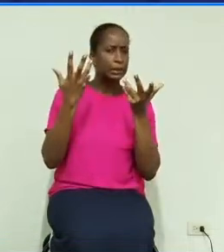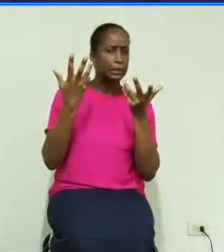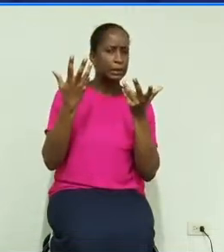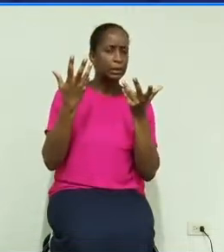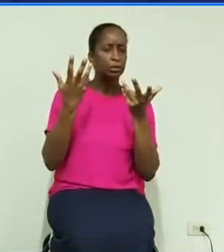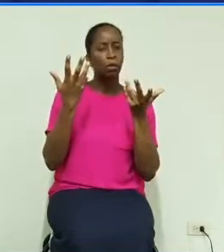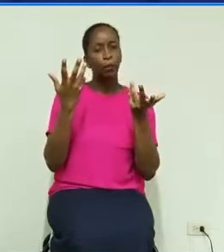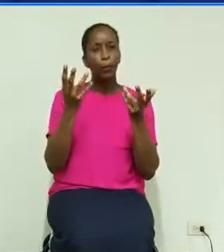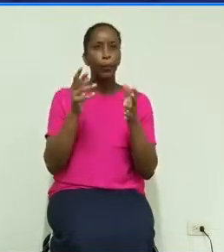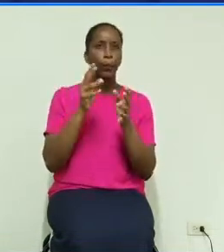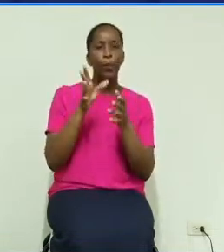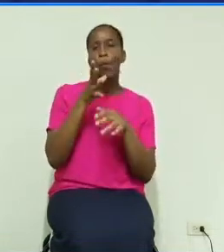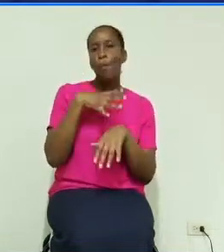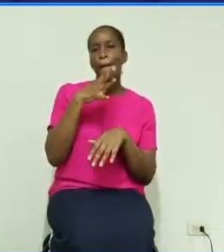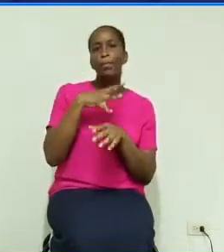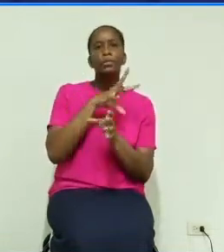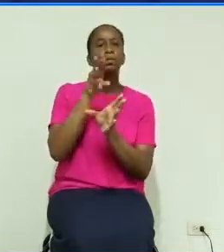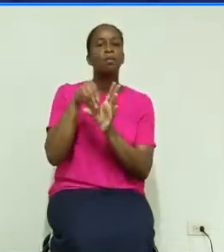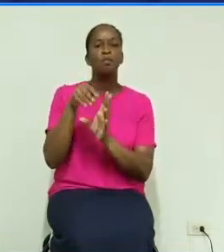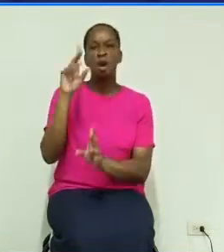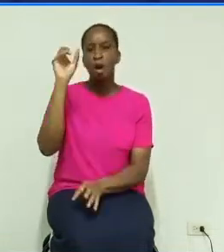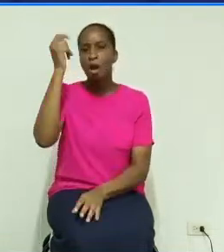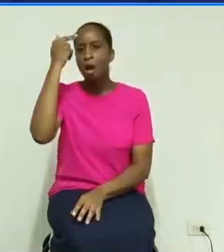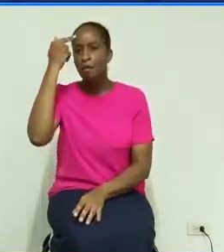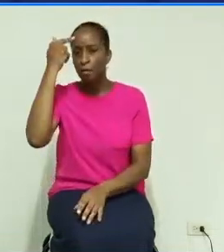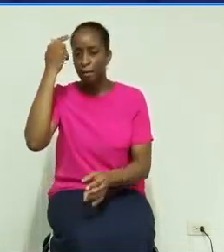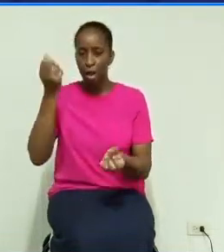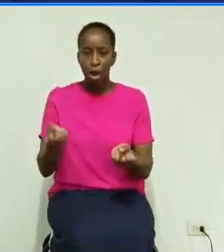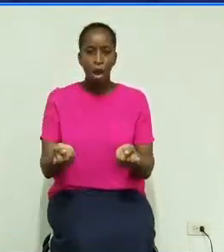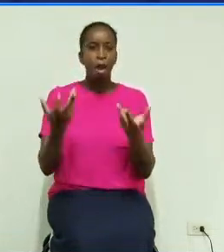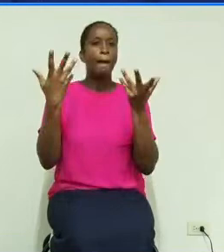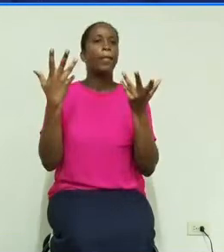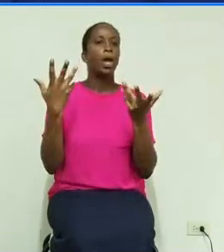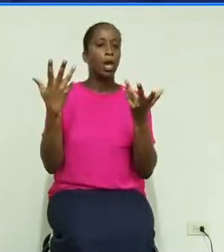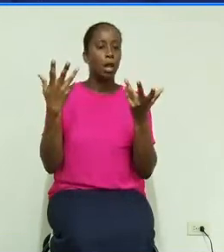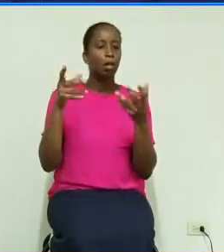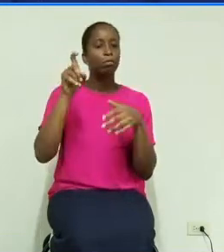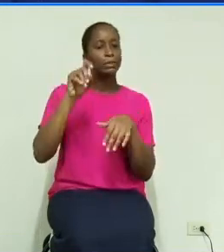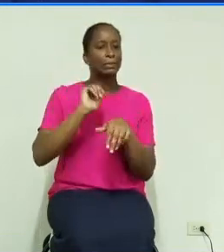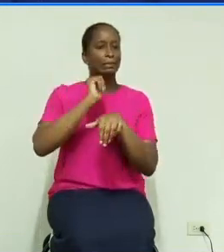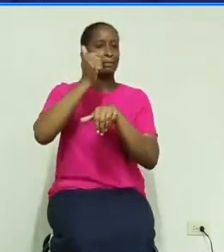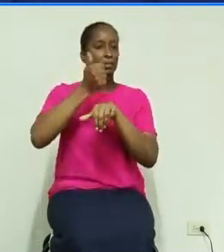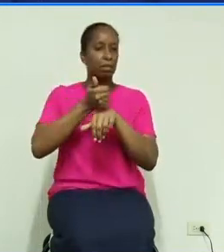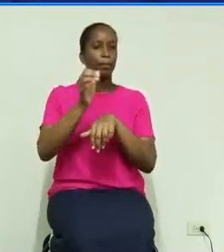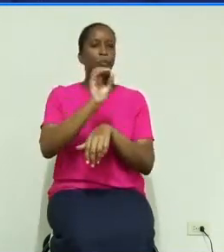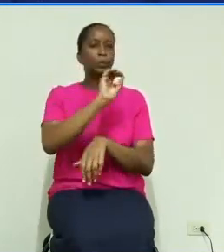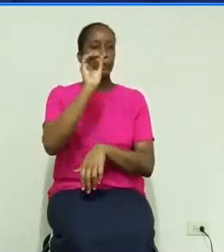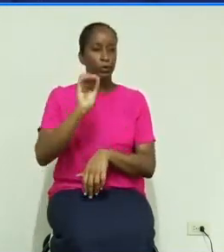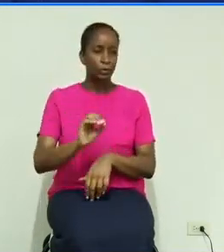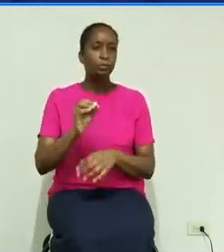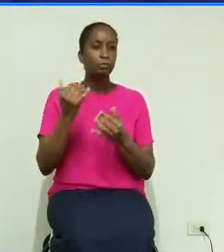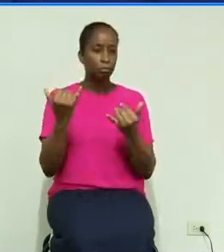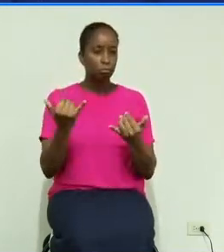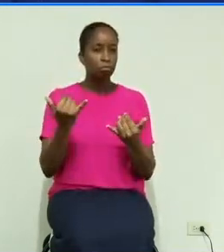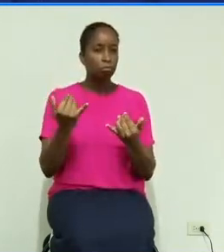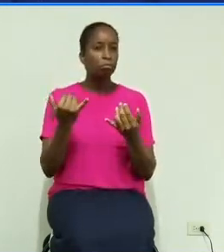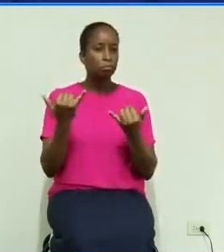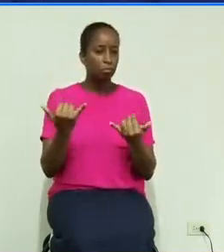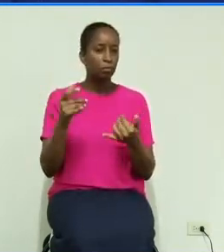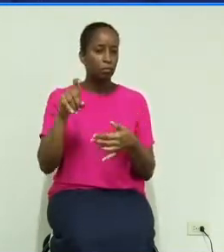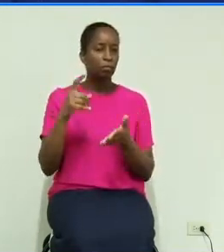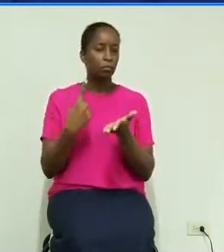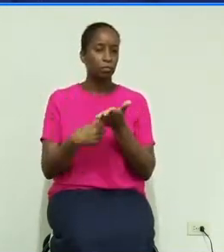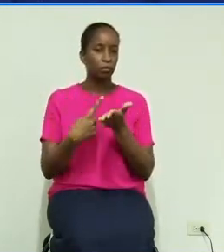Senate. Now, it is one thing to speak about gender inequality and women's participation in politics, but we know that it is an issue that does